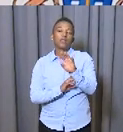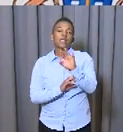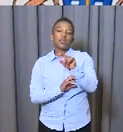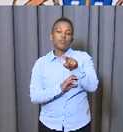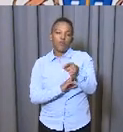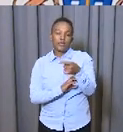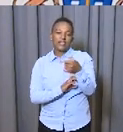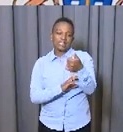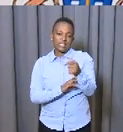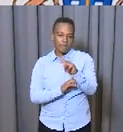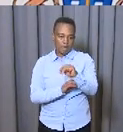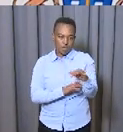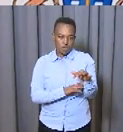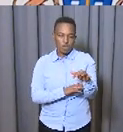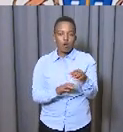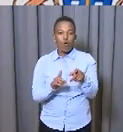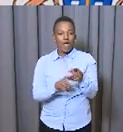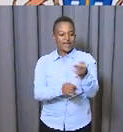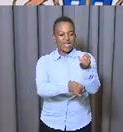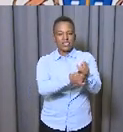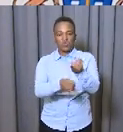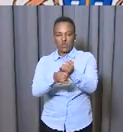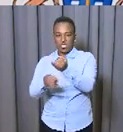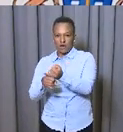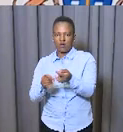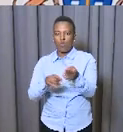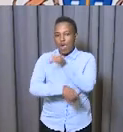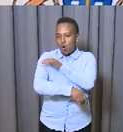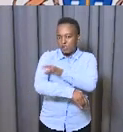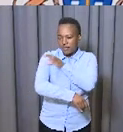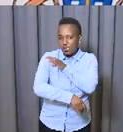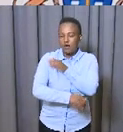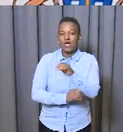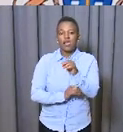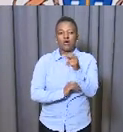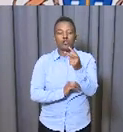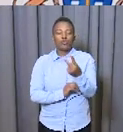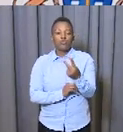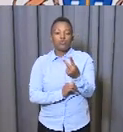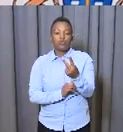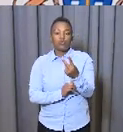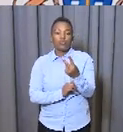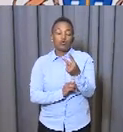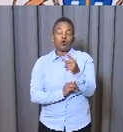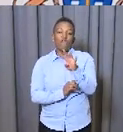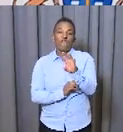3.4 million is in the institutions and in the communities, and 240,000 is on the roads.